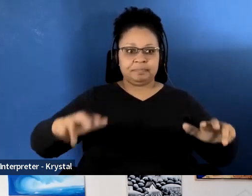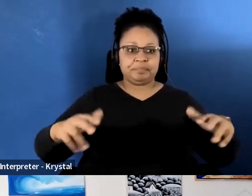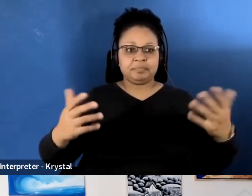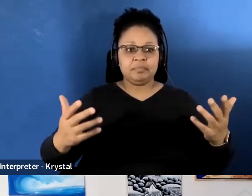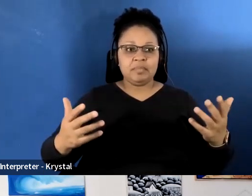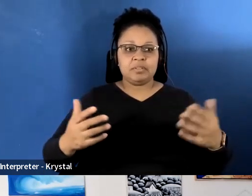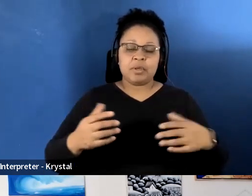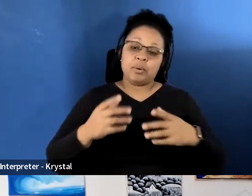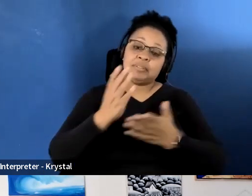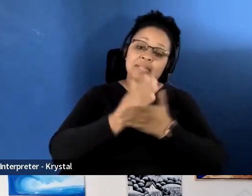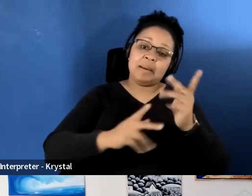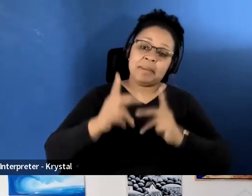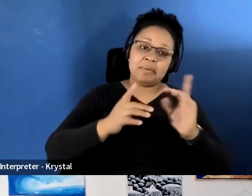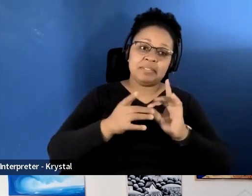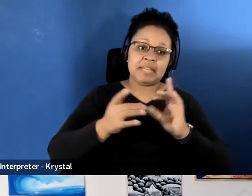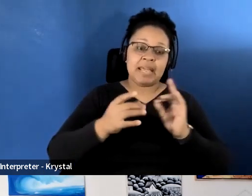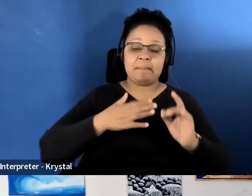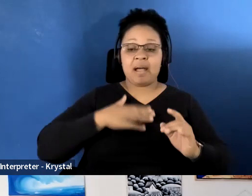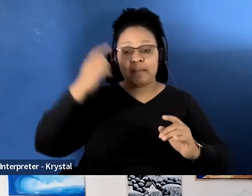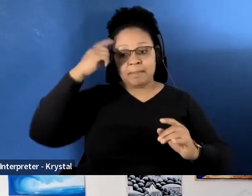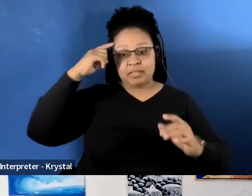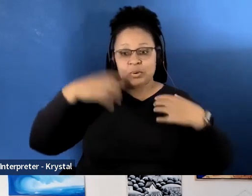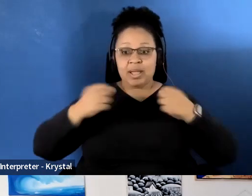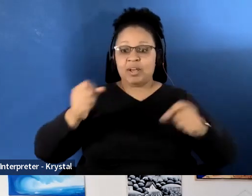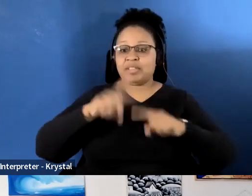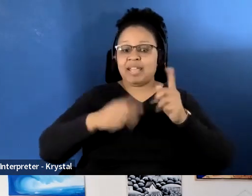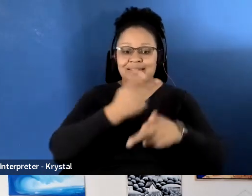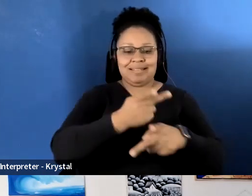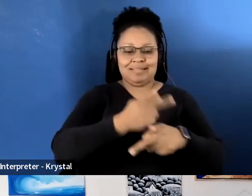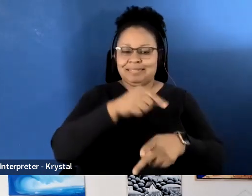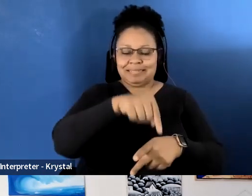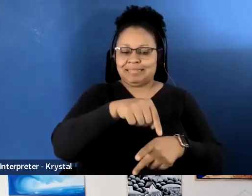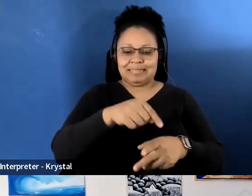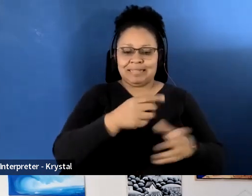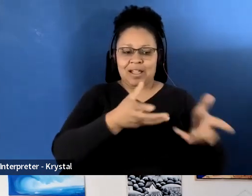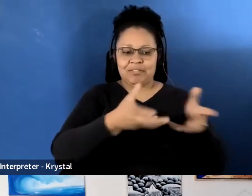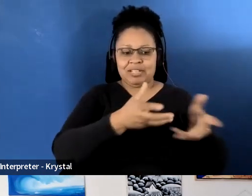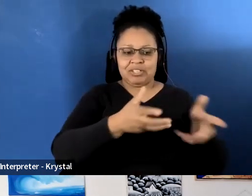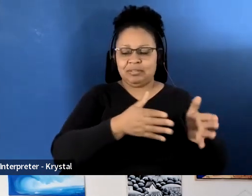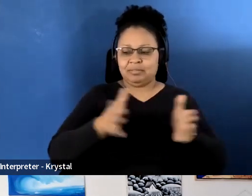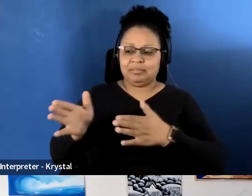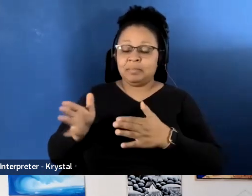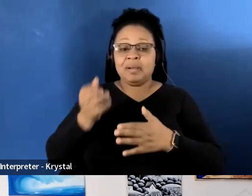health can't handle this conversation right now, and then I just go talk to somebody else. But for neurotypical people, no.